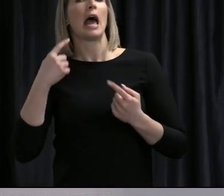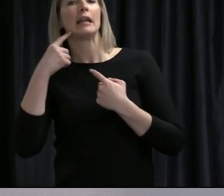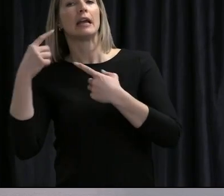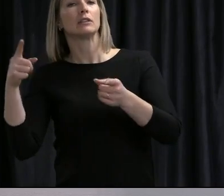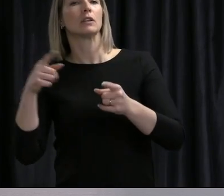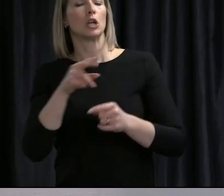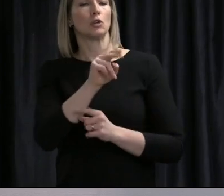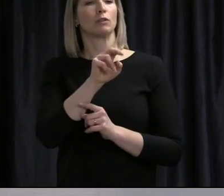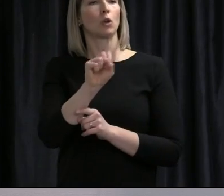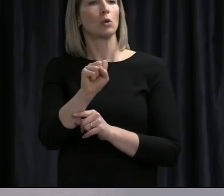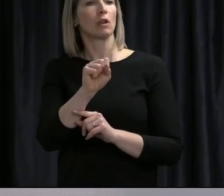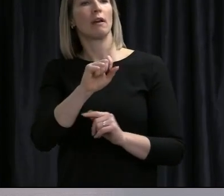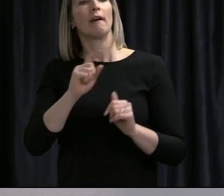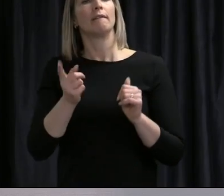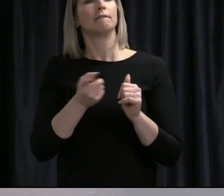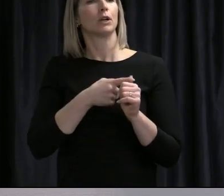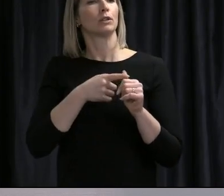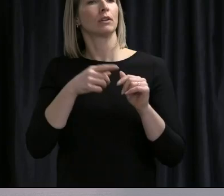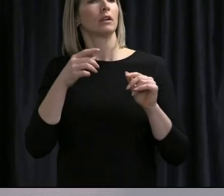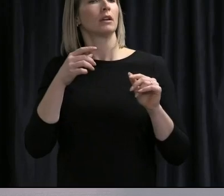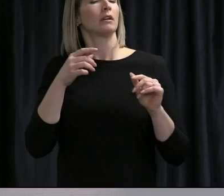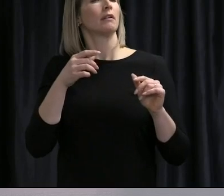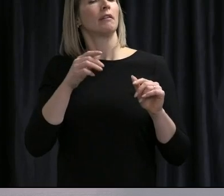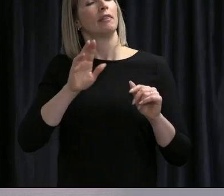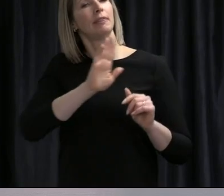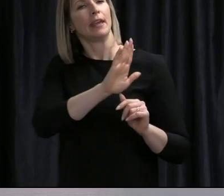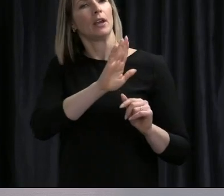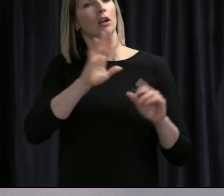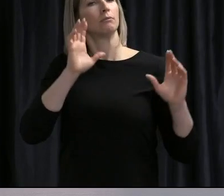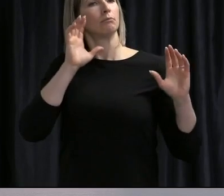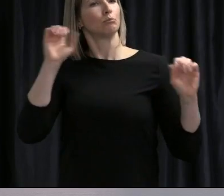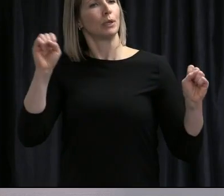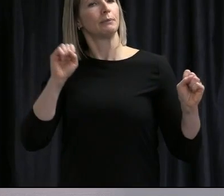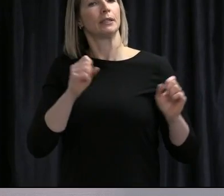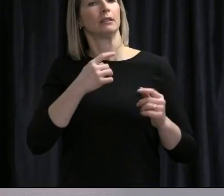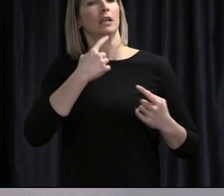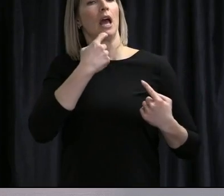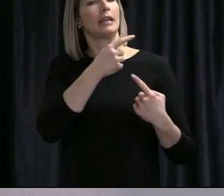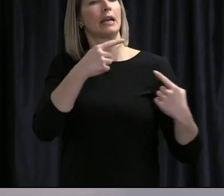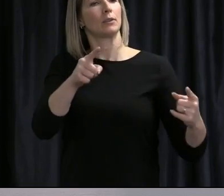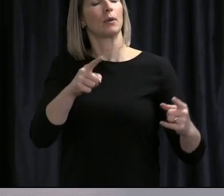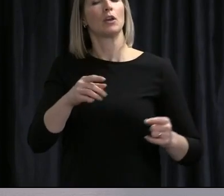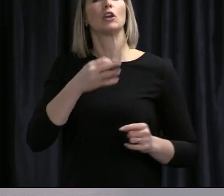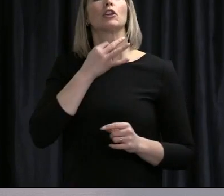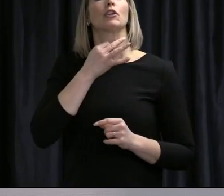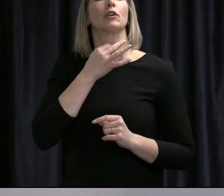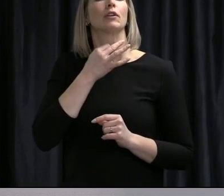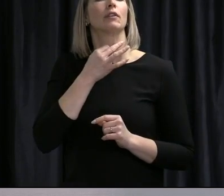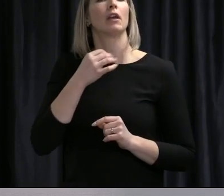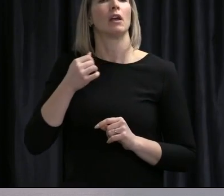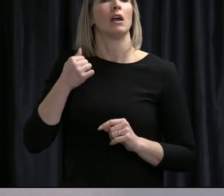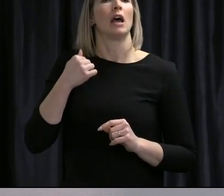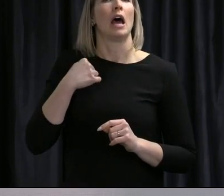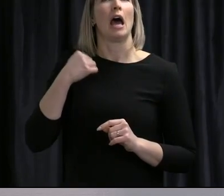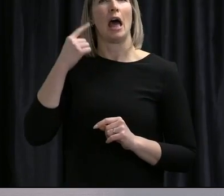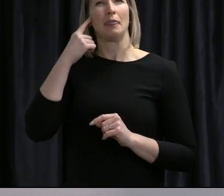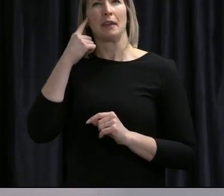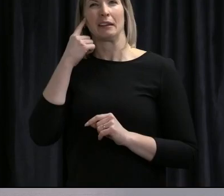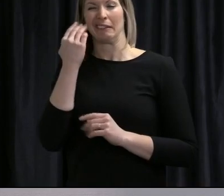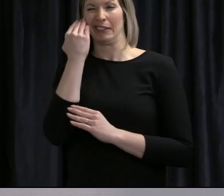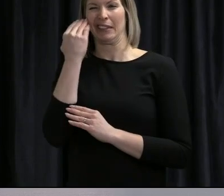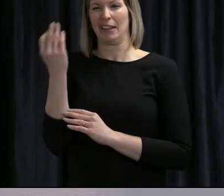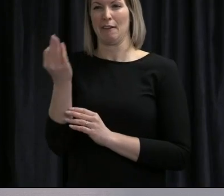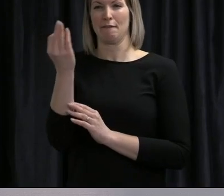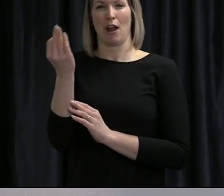first presumptive case, we saw a news conference like this. Why has it taken so long for you to speak publicly? Well, I think I did 5 interviews on Friday